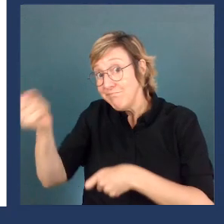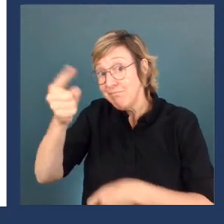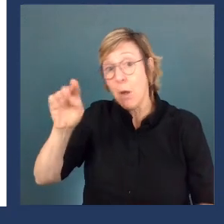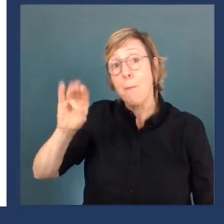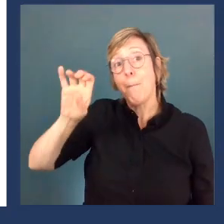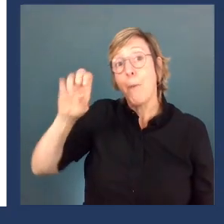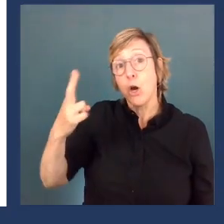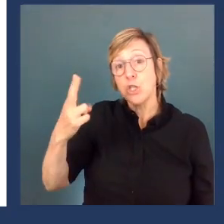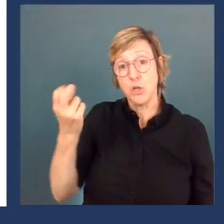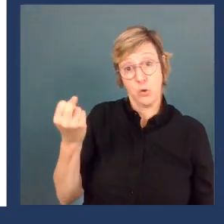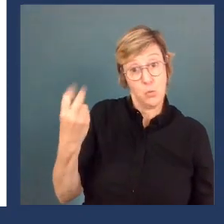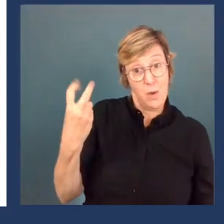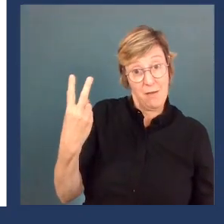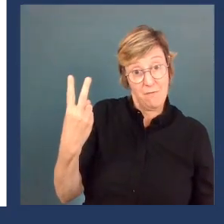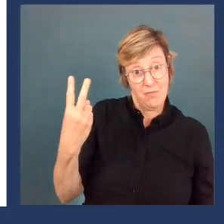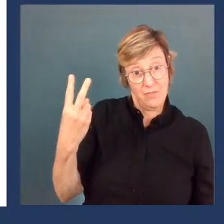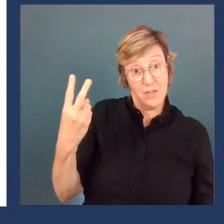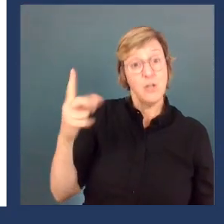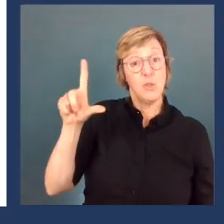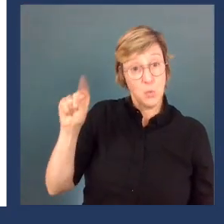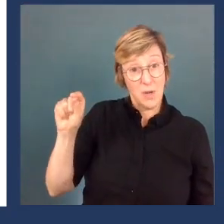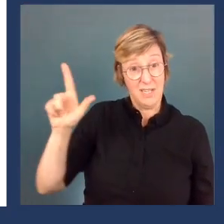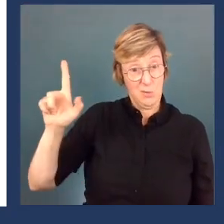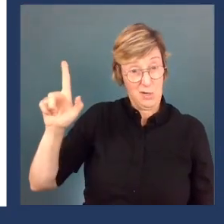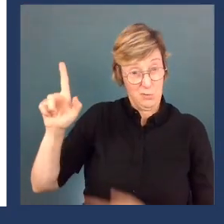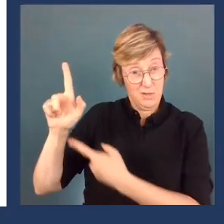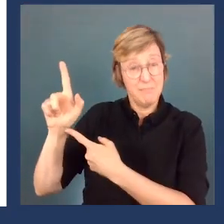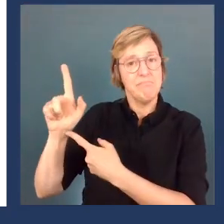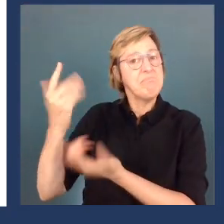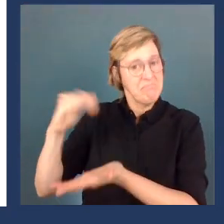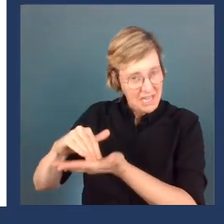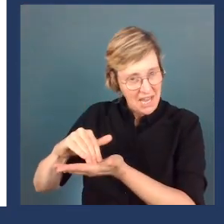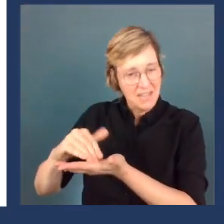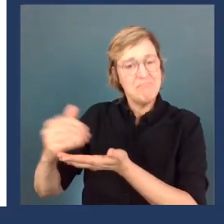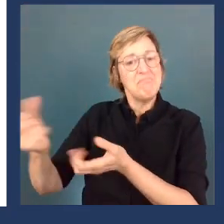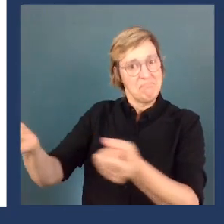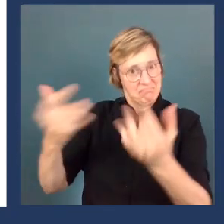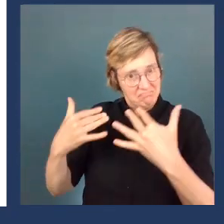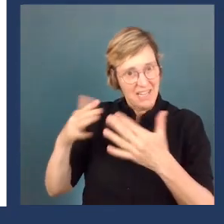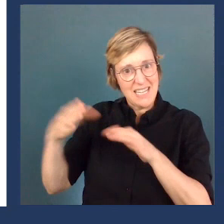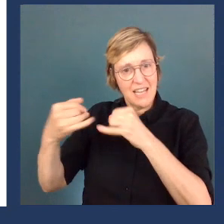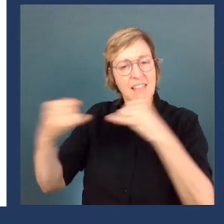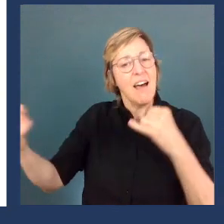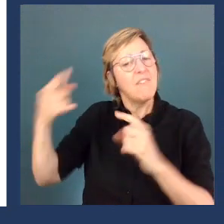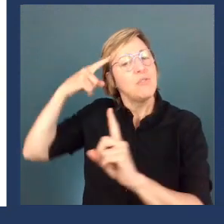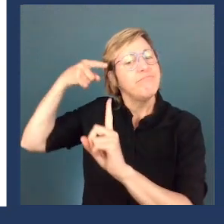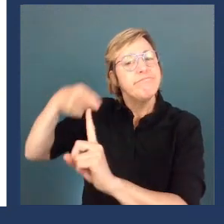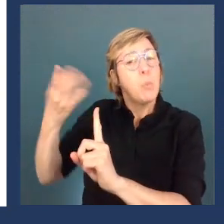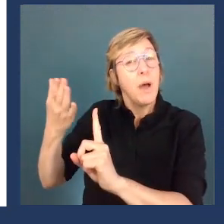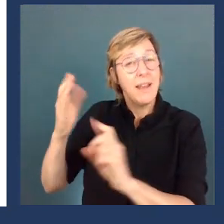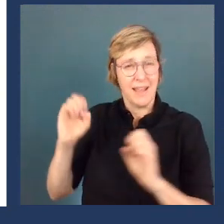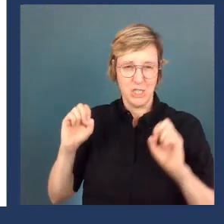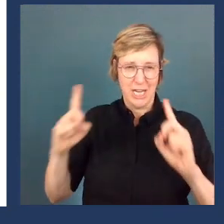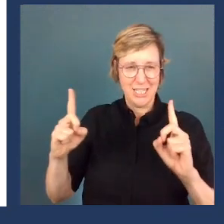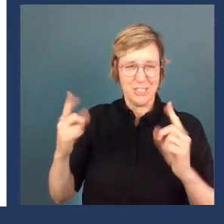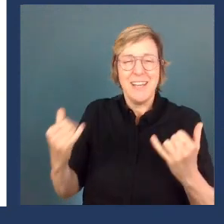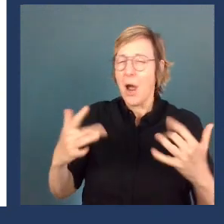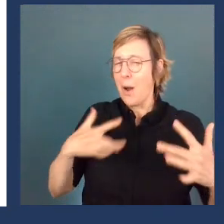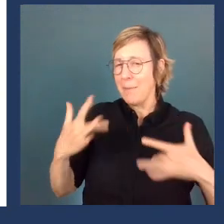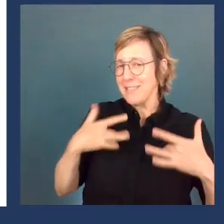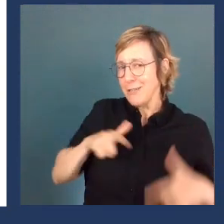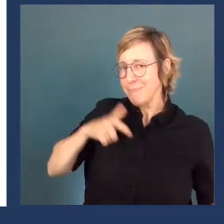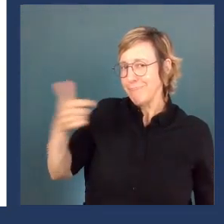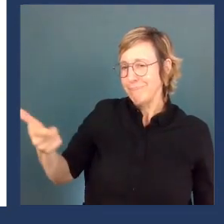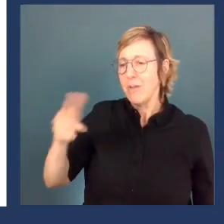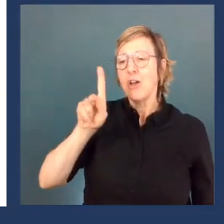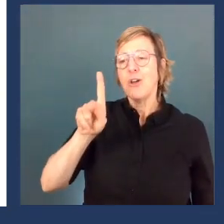is another focused application deadline. This one is about education. And I'm excited to hand it over to Kartik,